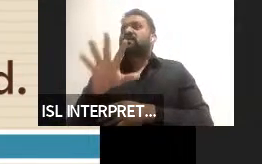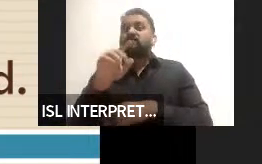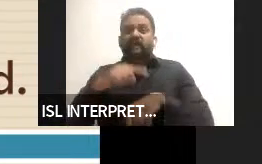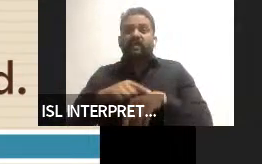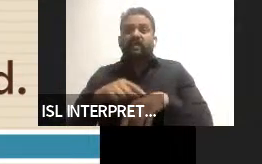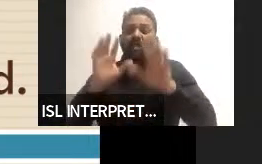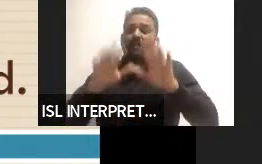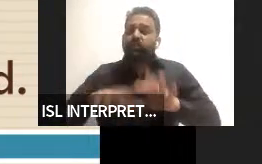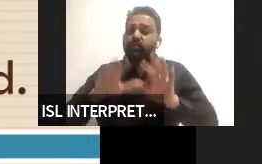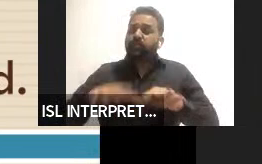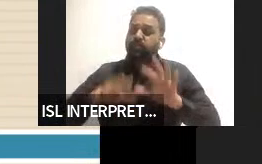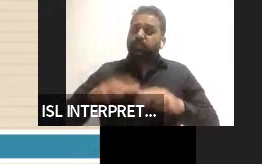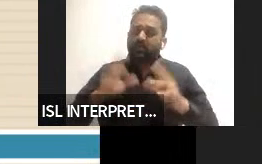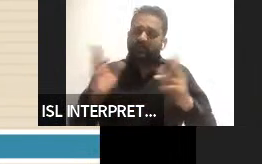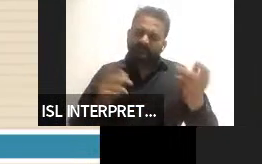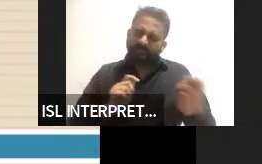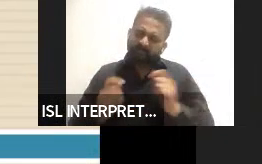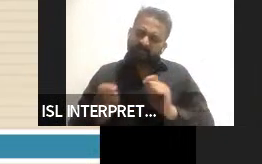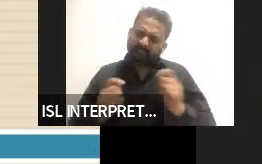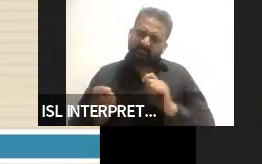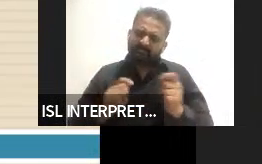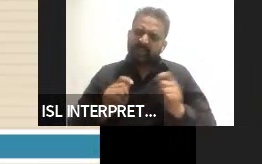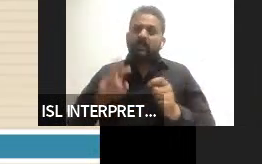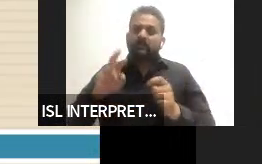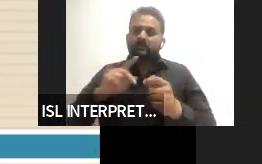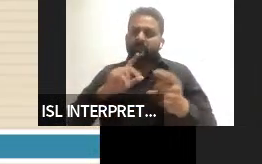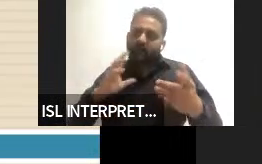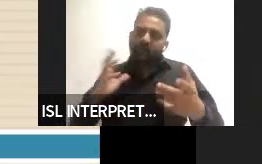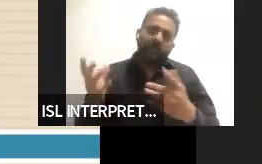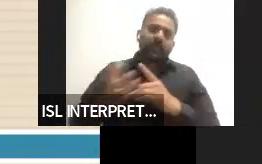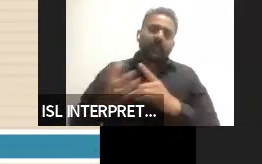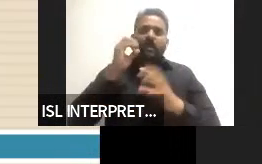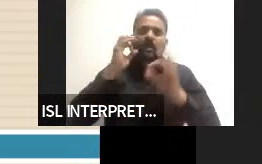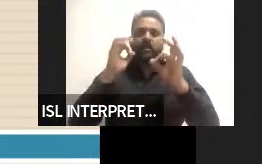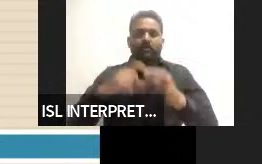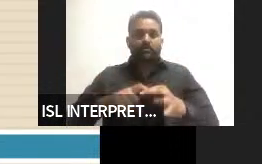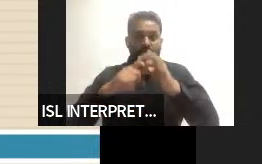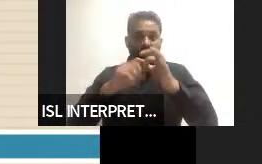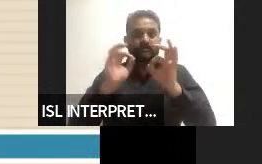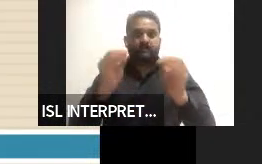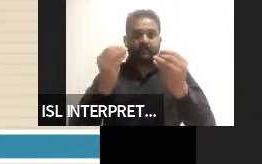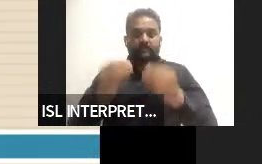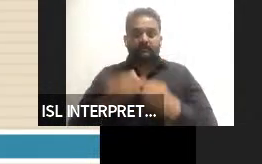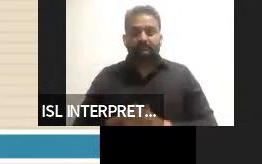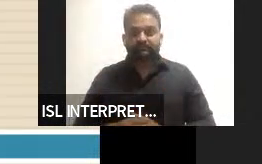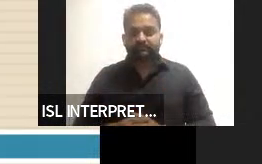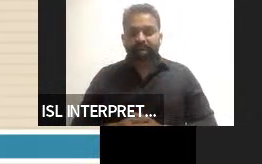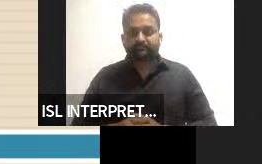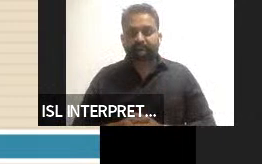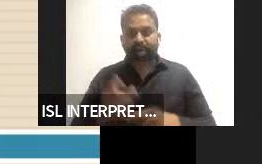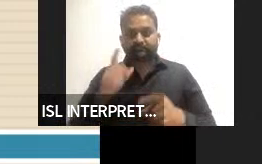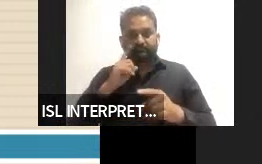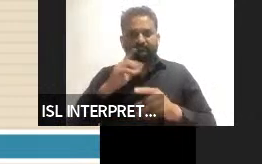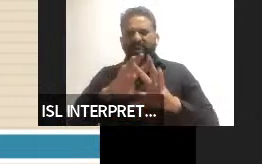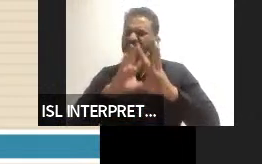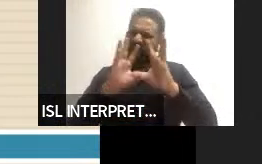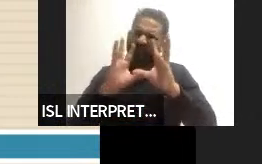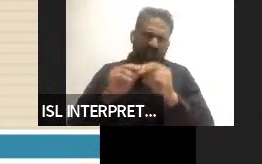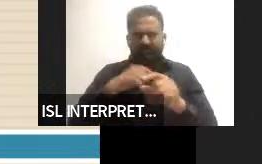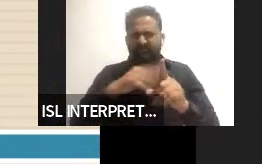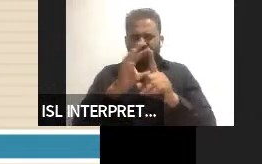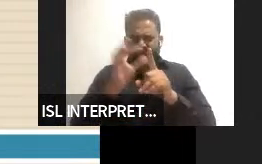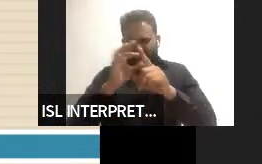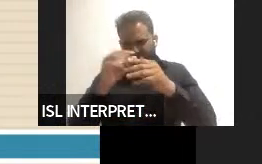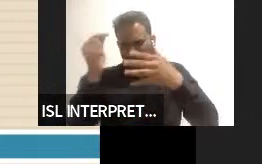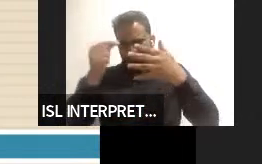Then only you can have achieved that kind of a quality. Now, assuming we have done everything, the last